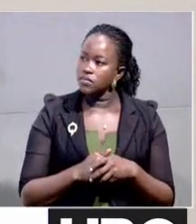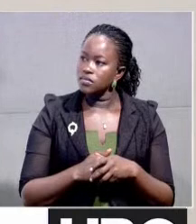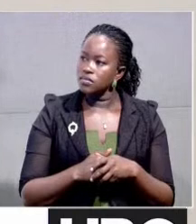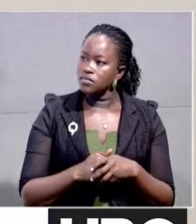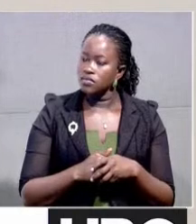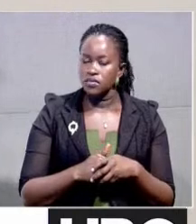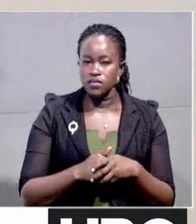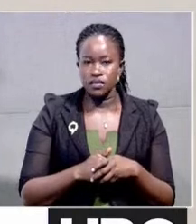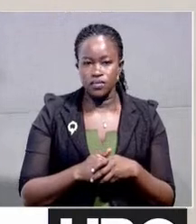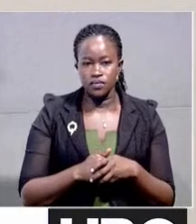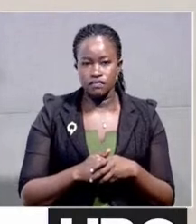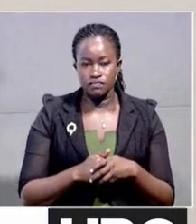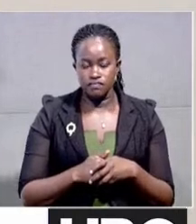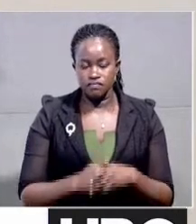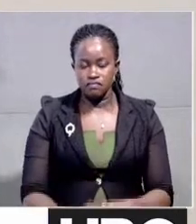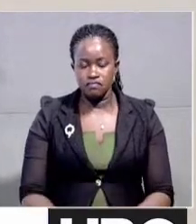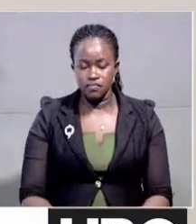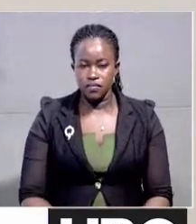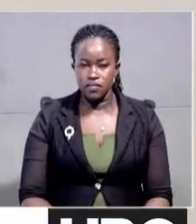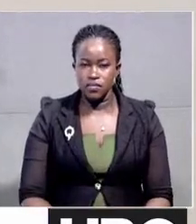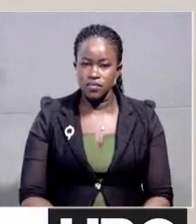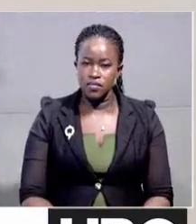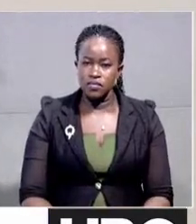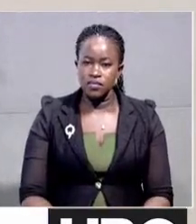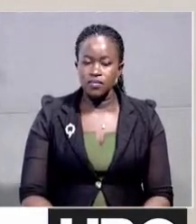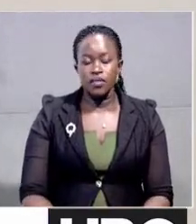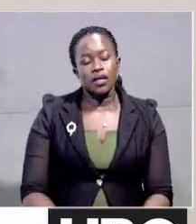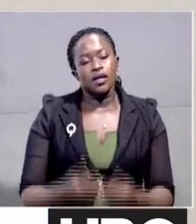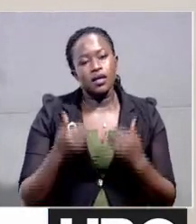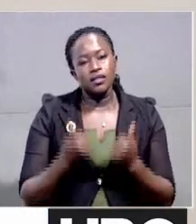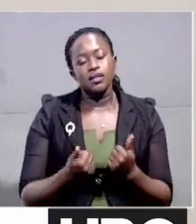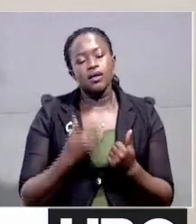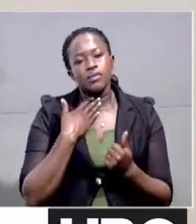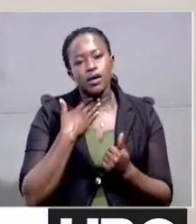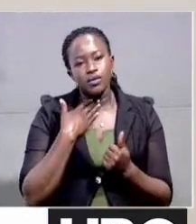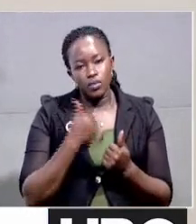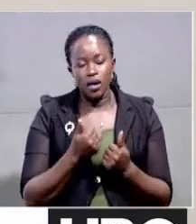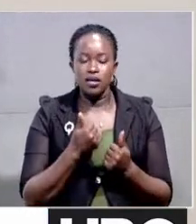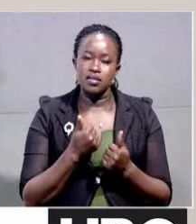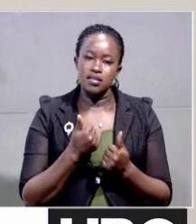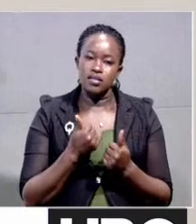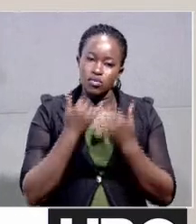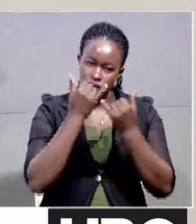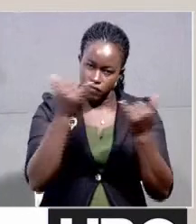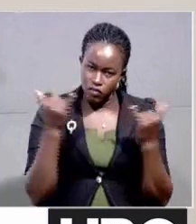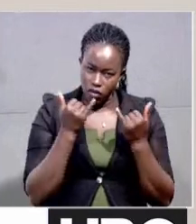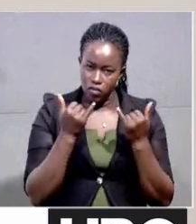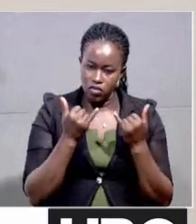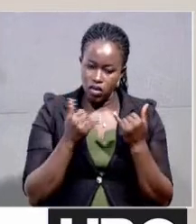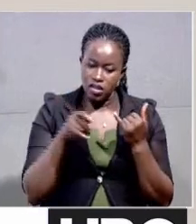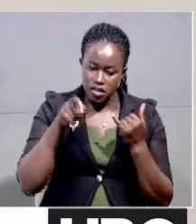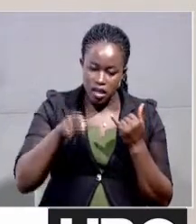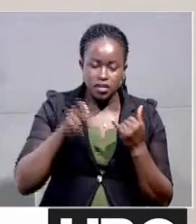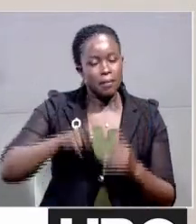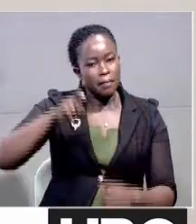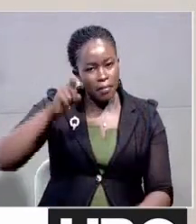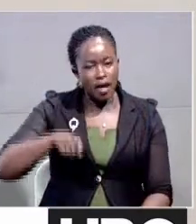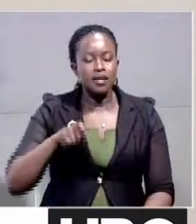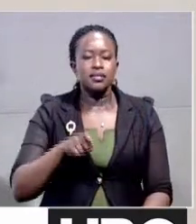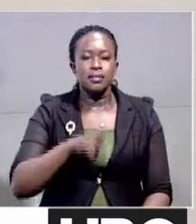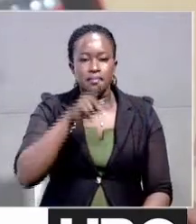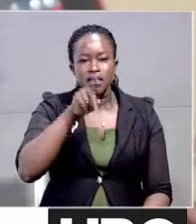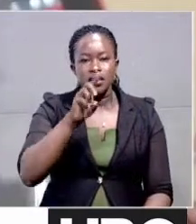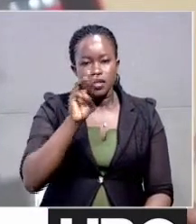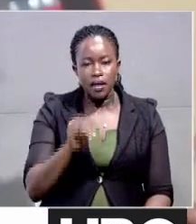sell it, then it won't sell. But I want to plead with you that this is the last bullet to shoot in